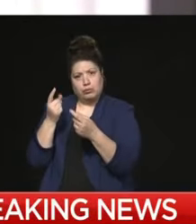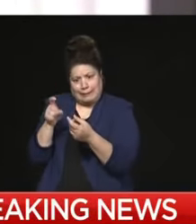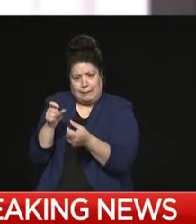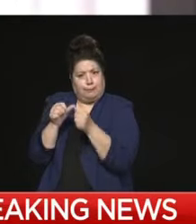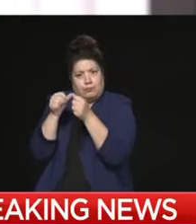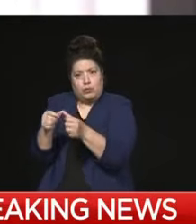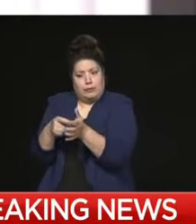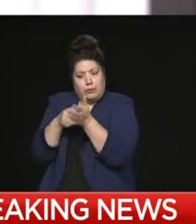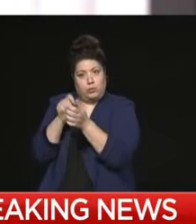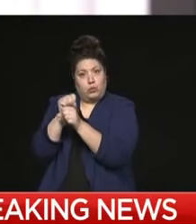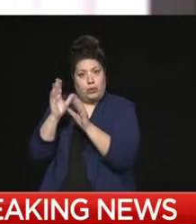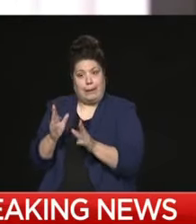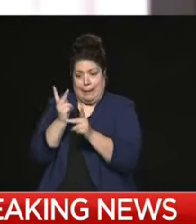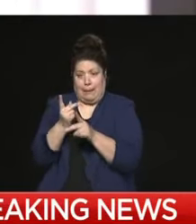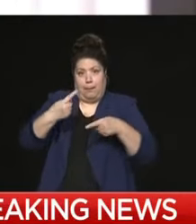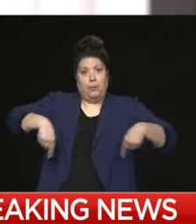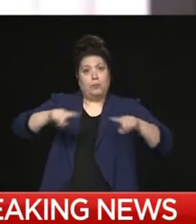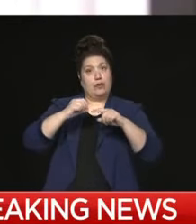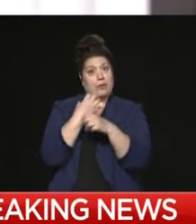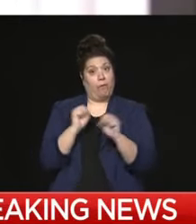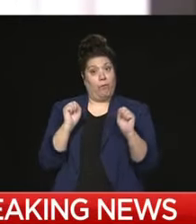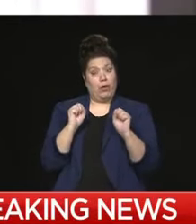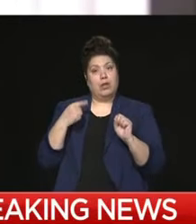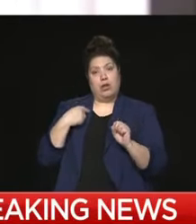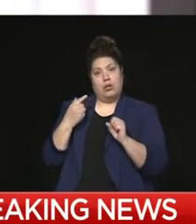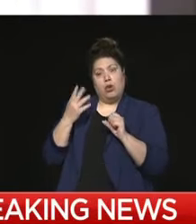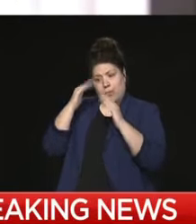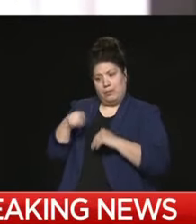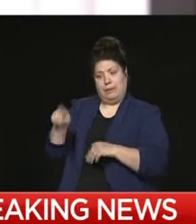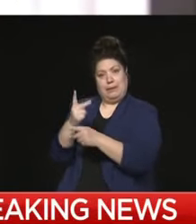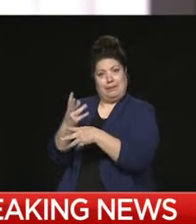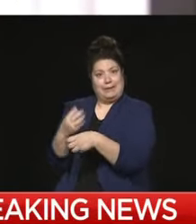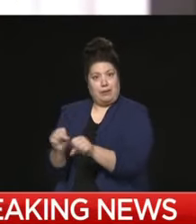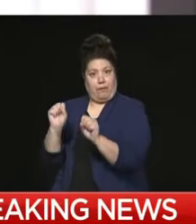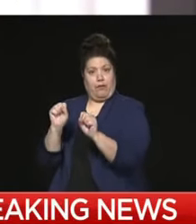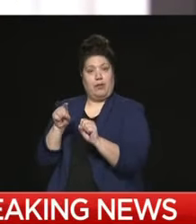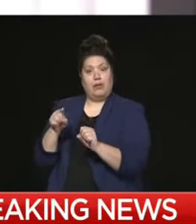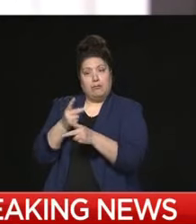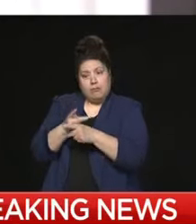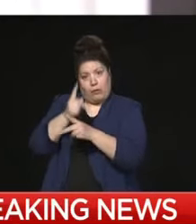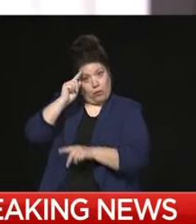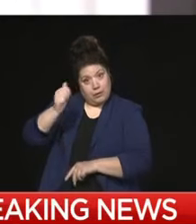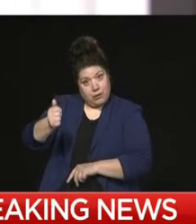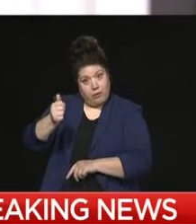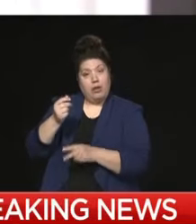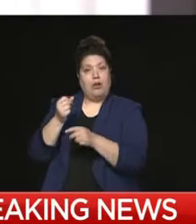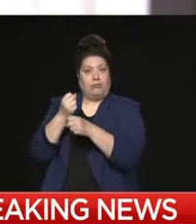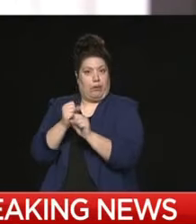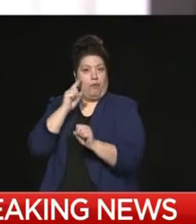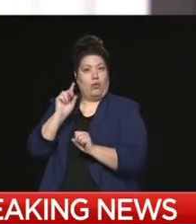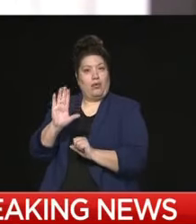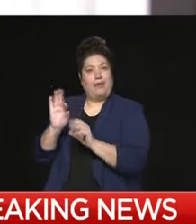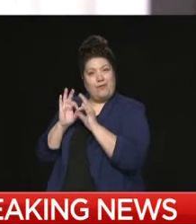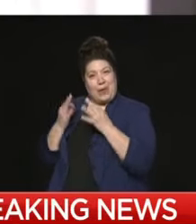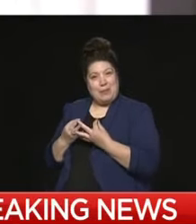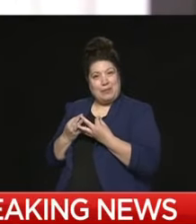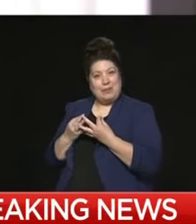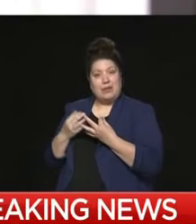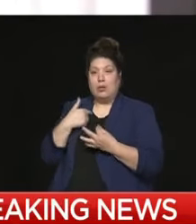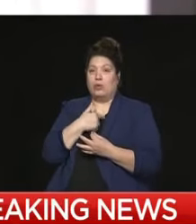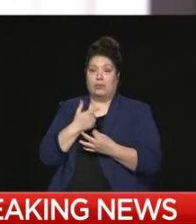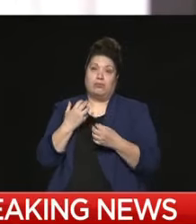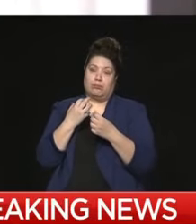virus are able to do so in safety for themselves and for their loved ones. We will continue to do everything we can to protect